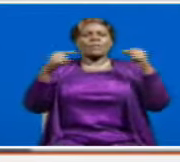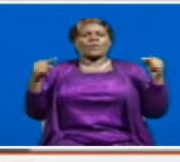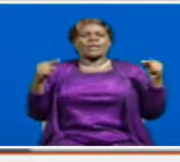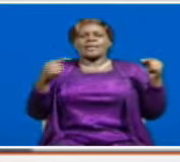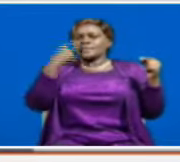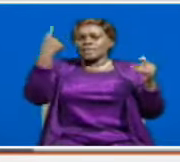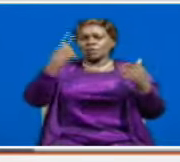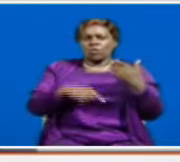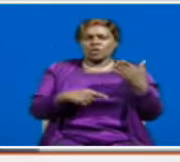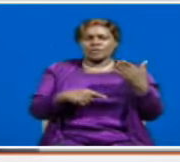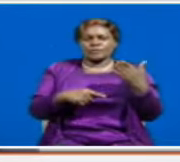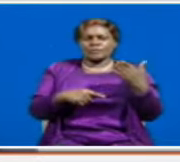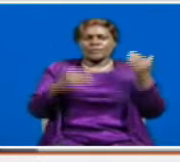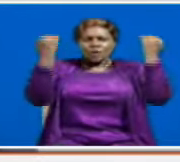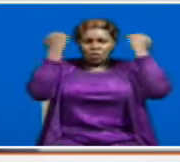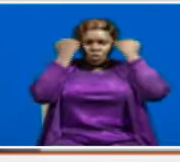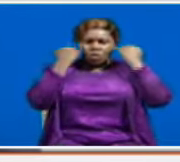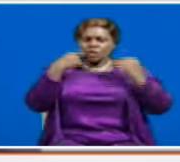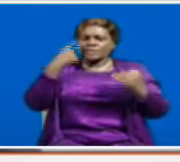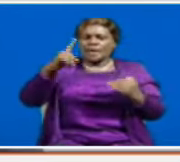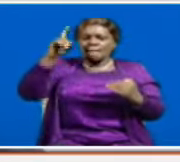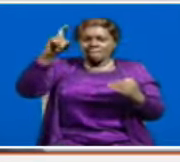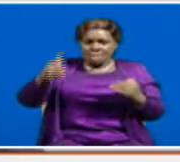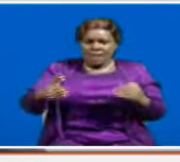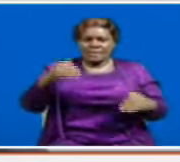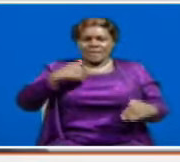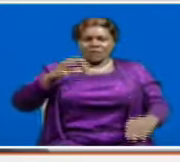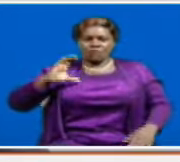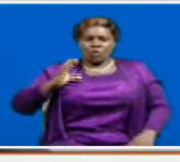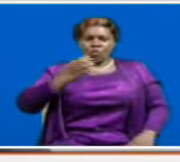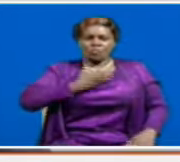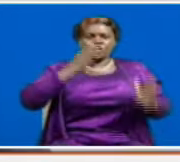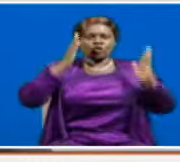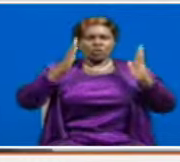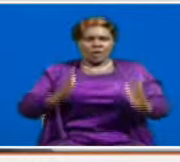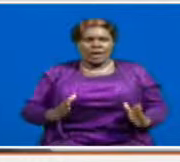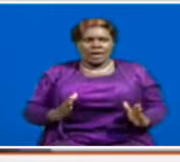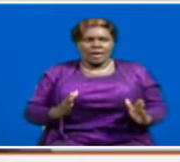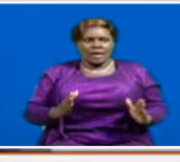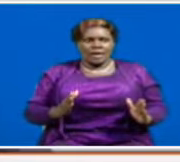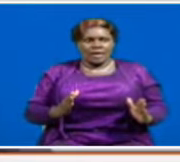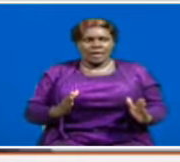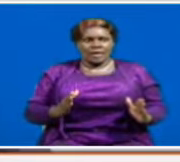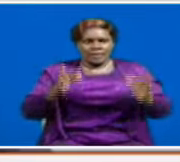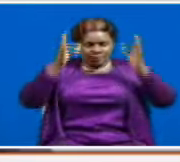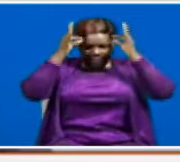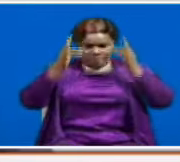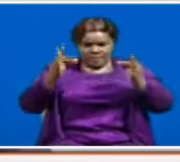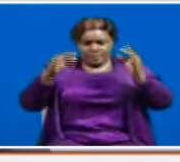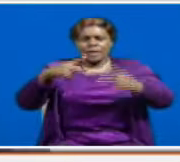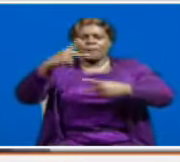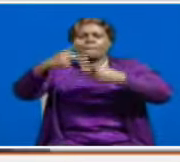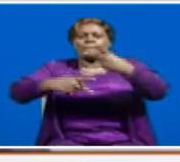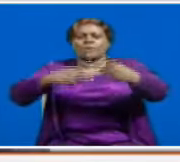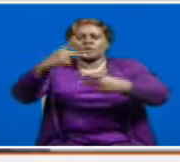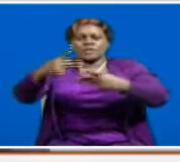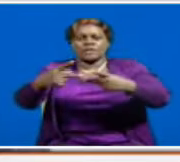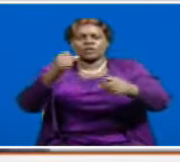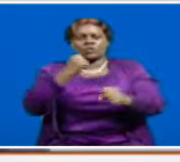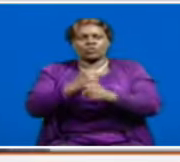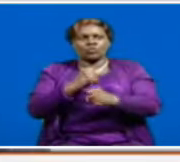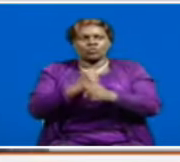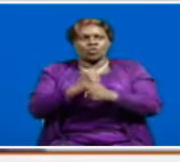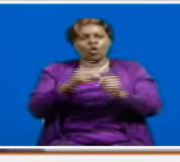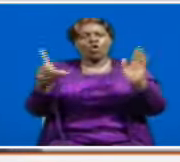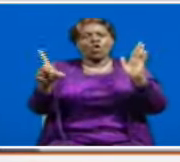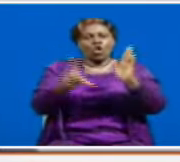whereby the court concluded that we must have commissioners for certain decisions and processes to be undertaken, and that